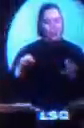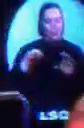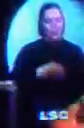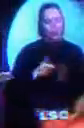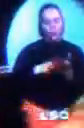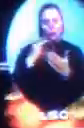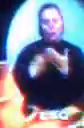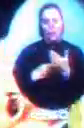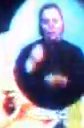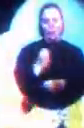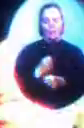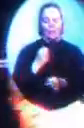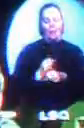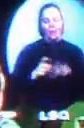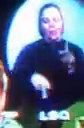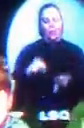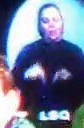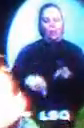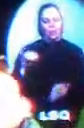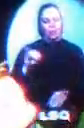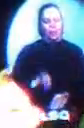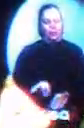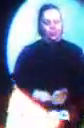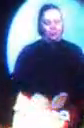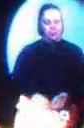question. The Honourable